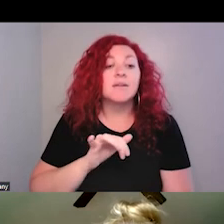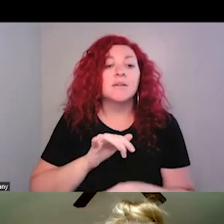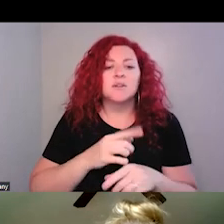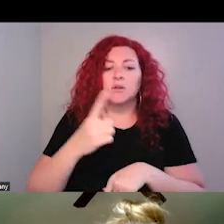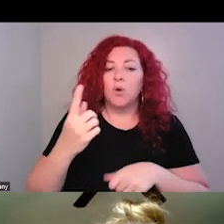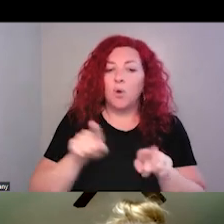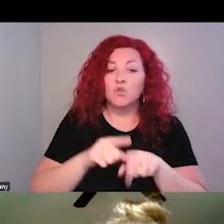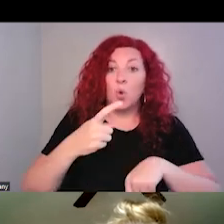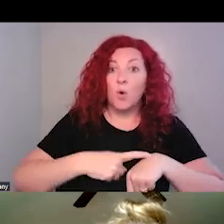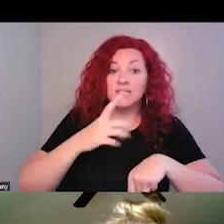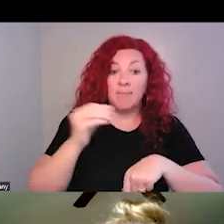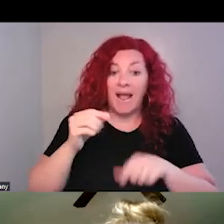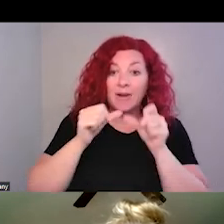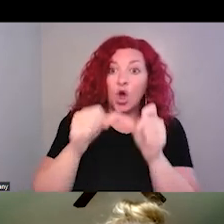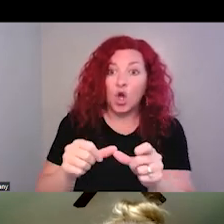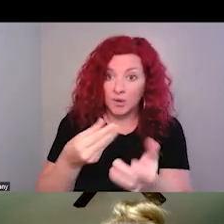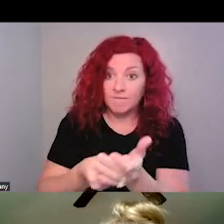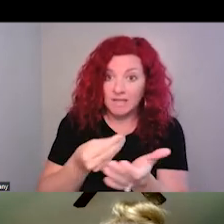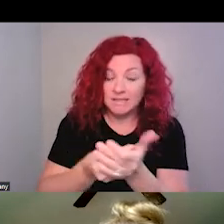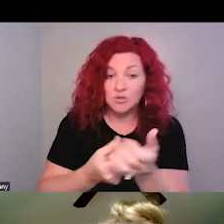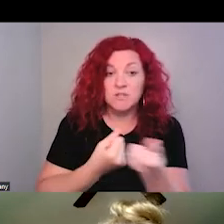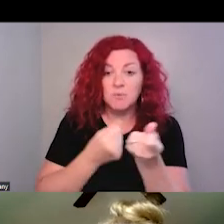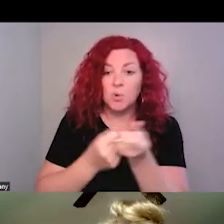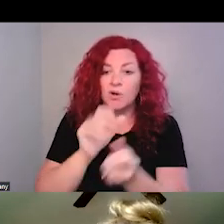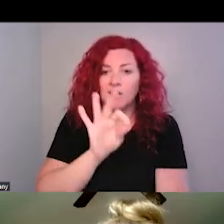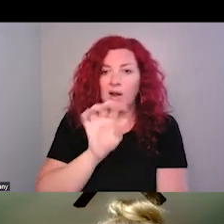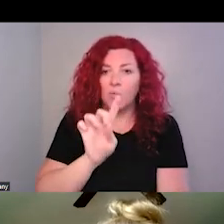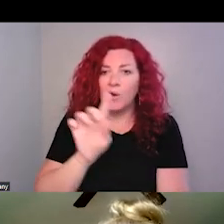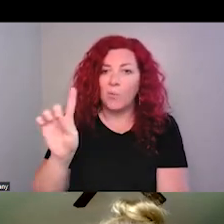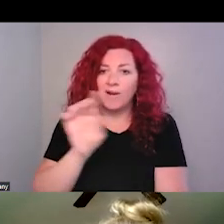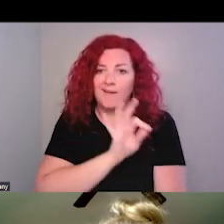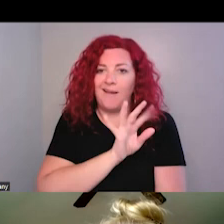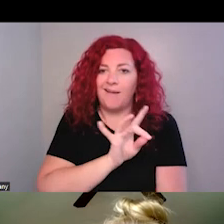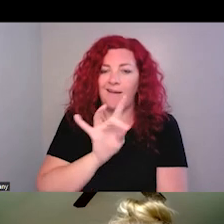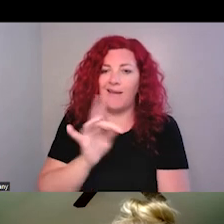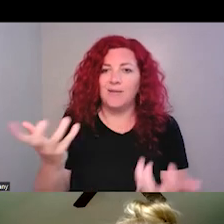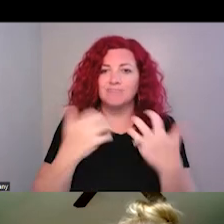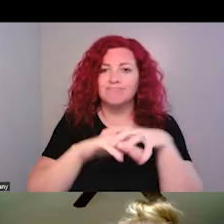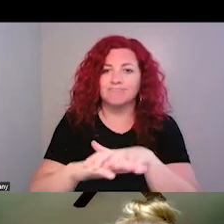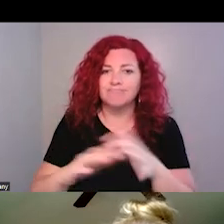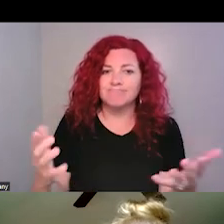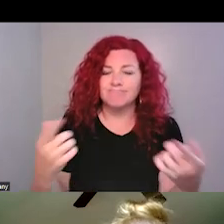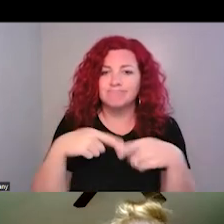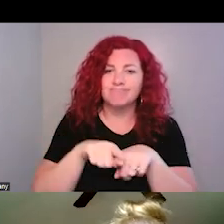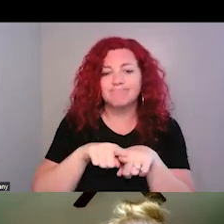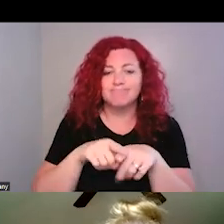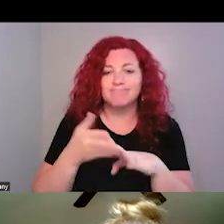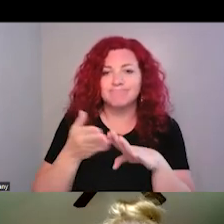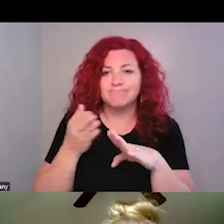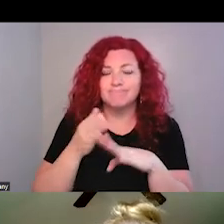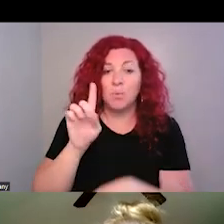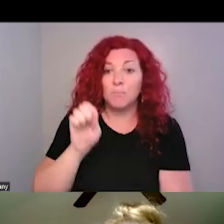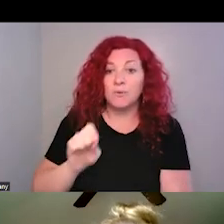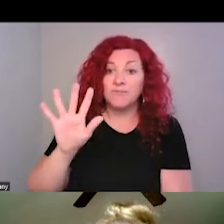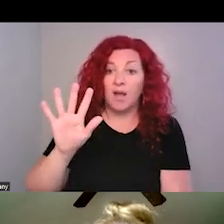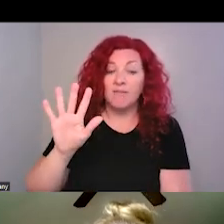also ongoing funding to support 911 and 988 interoperability, and also $1.5